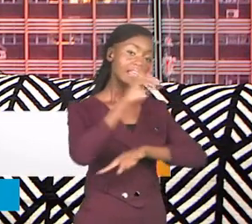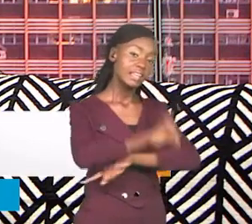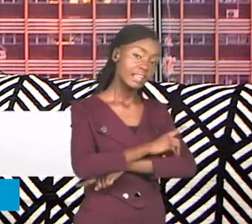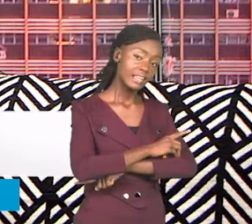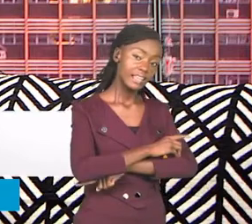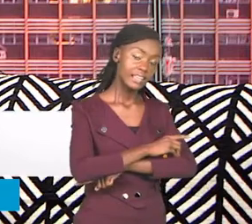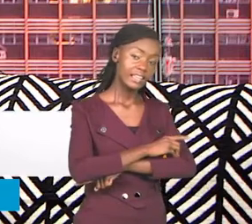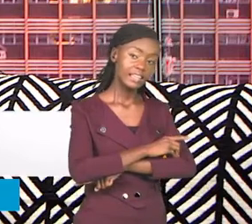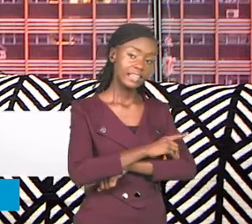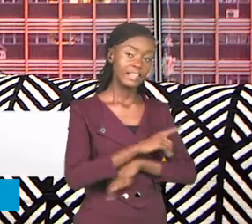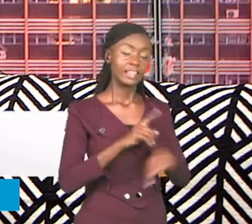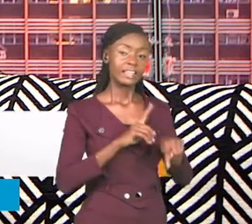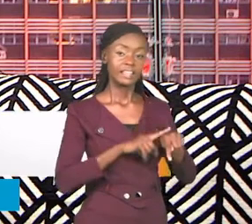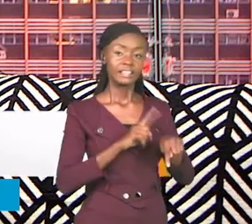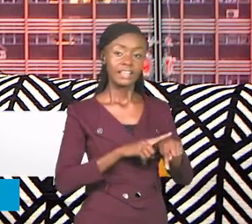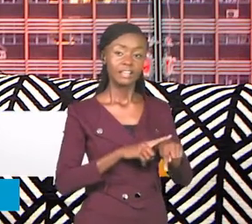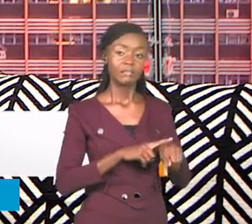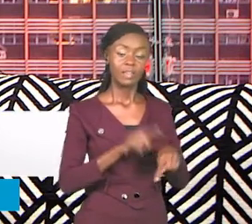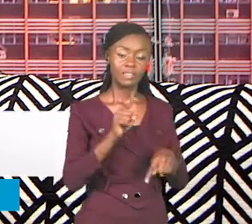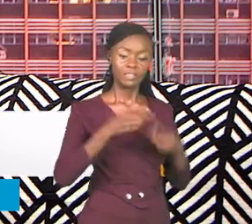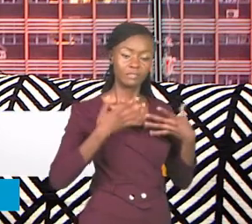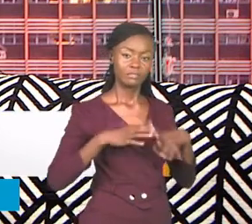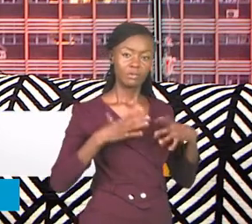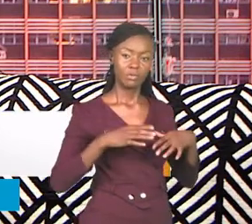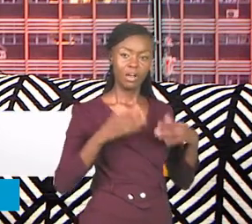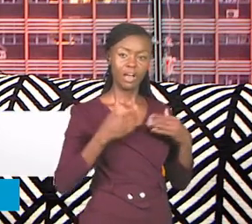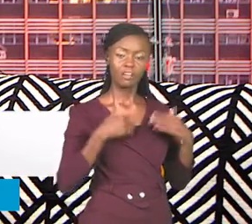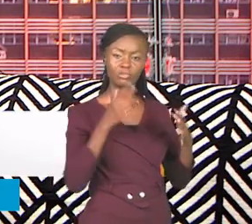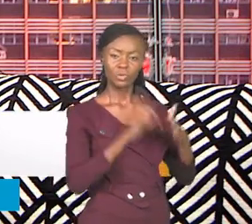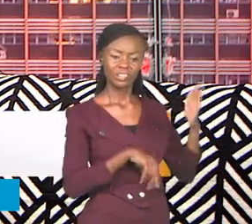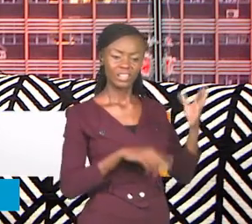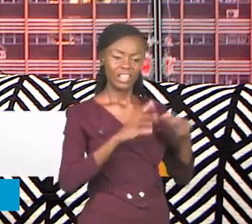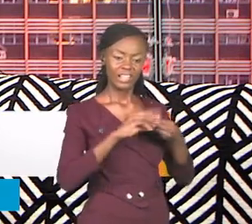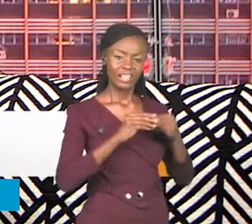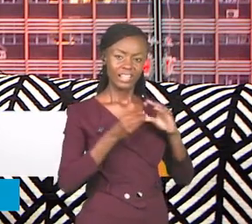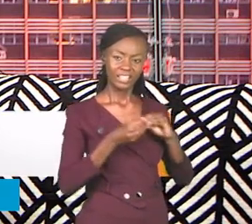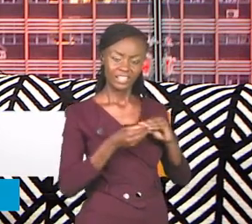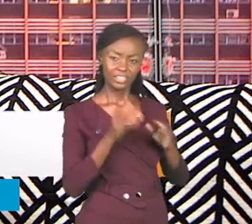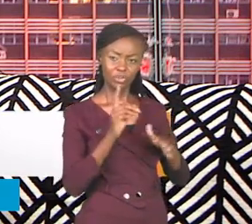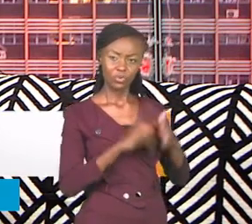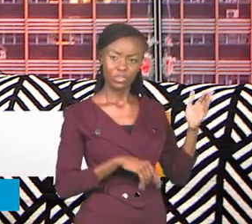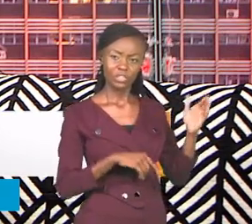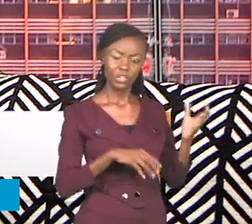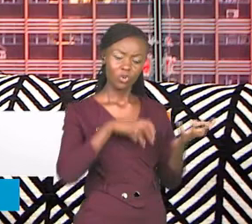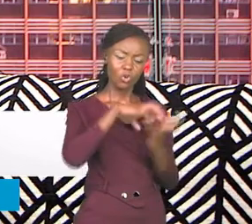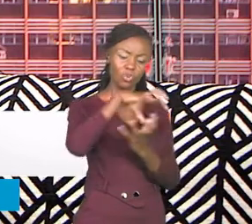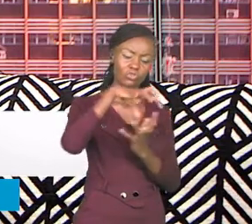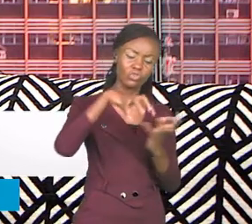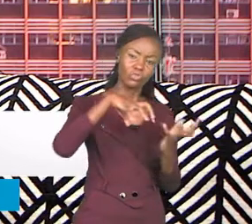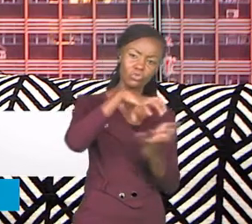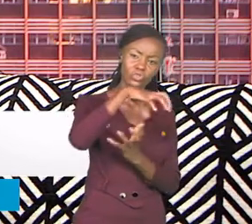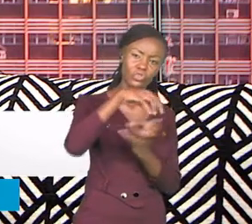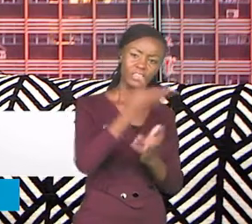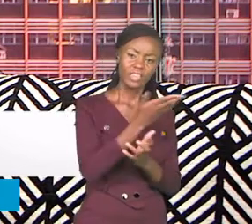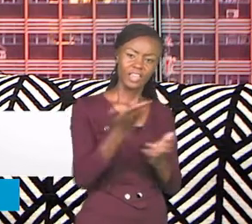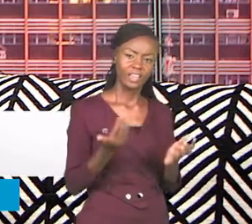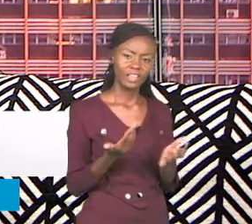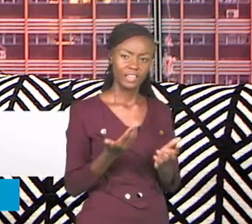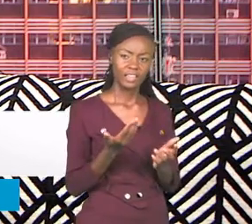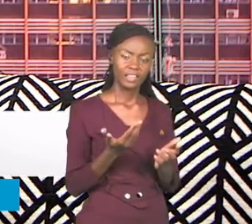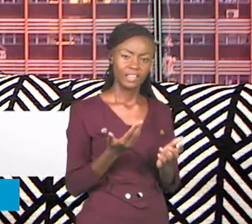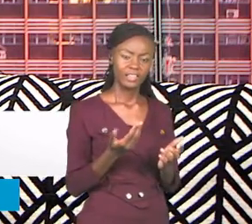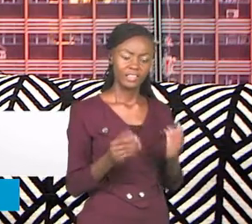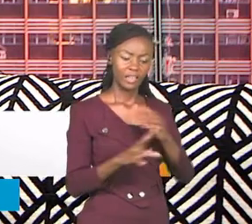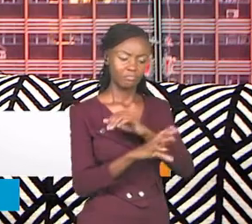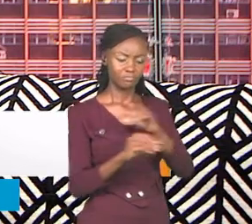know, when these guys have a way of creating a snarl-up on uh-huh. Those bridges, uh-huh. those